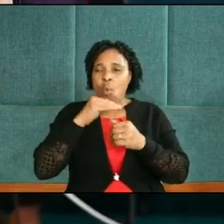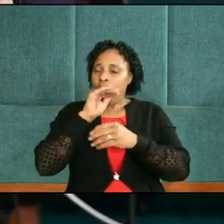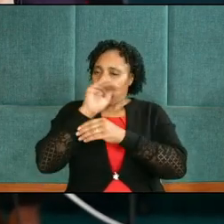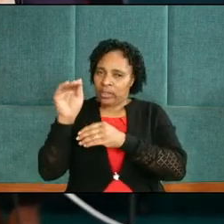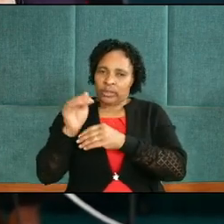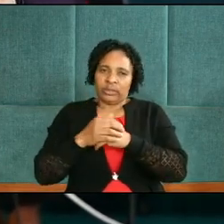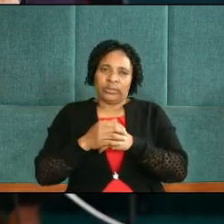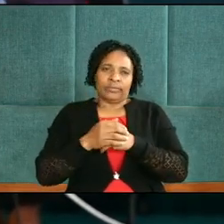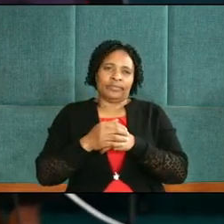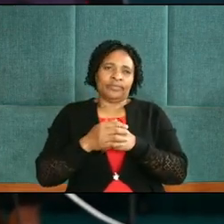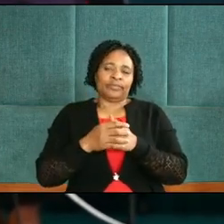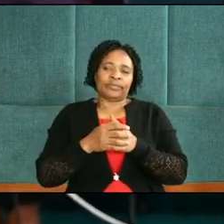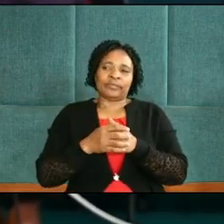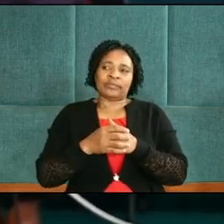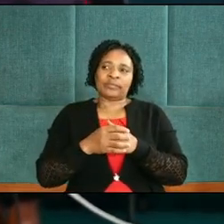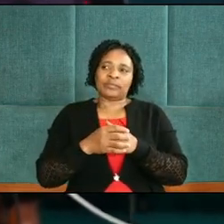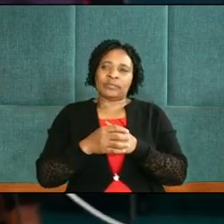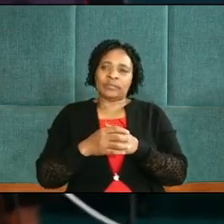ask?